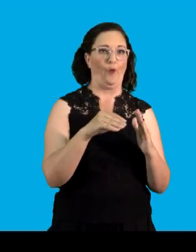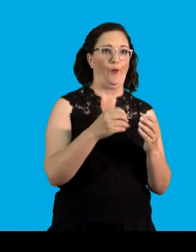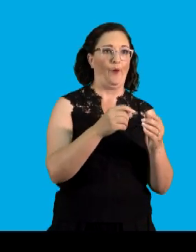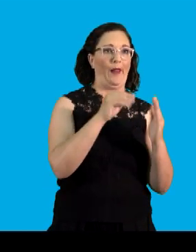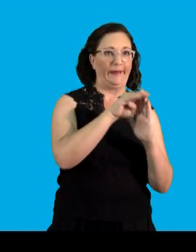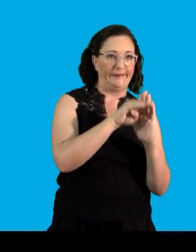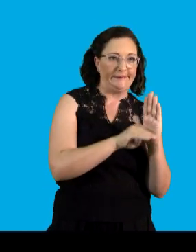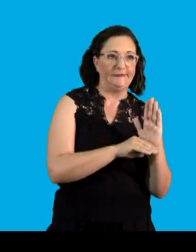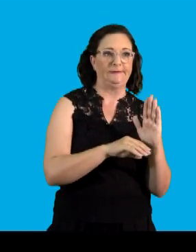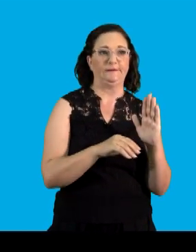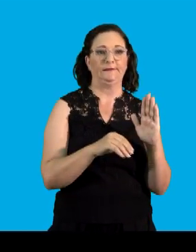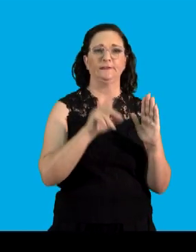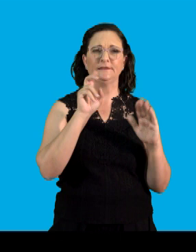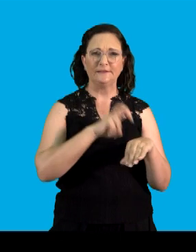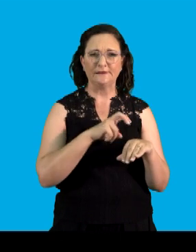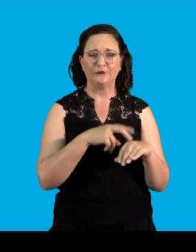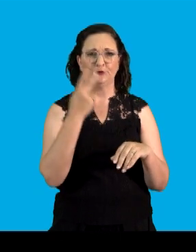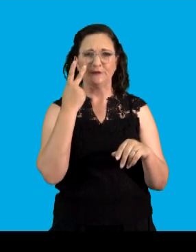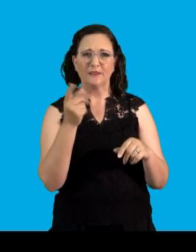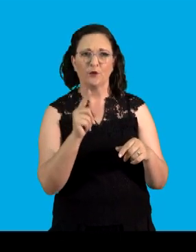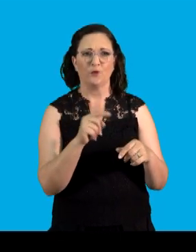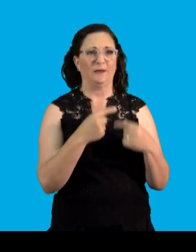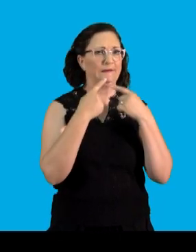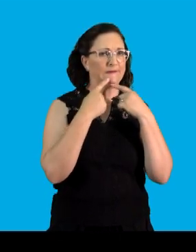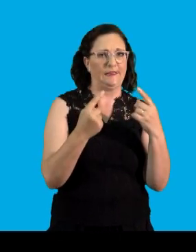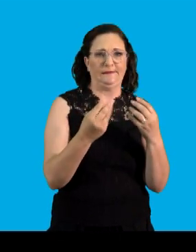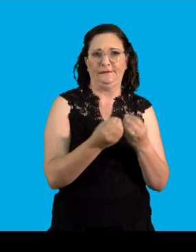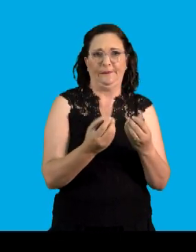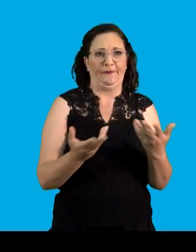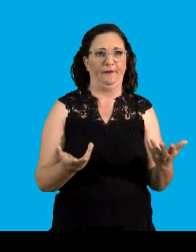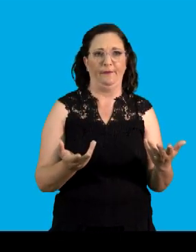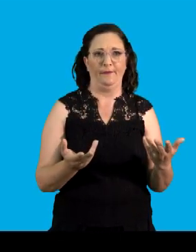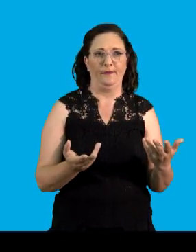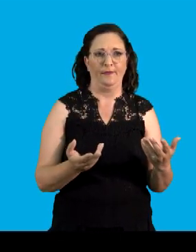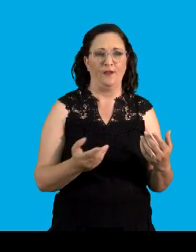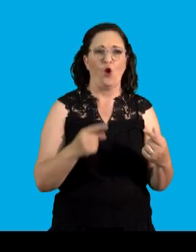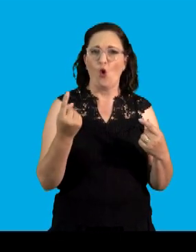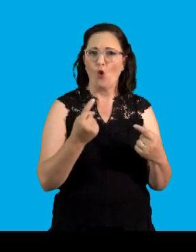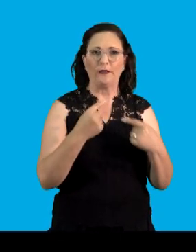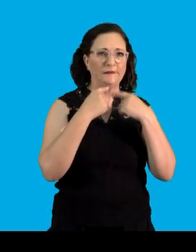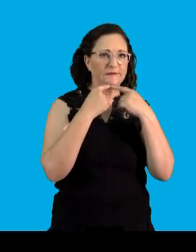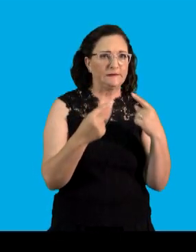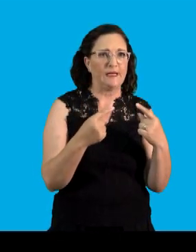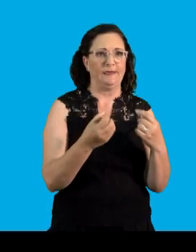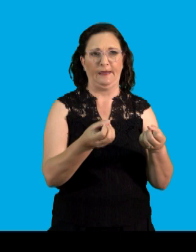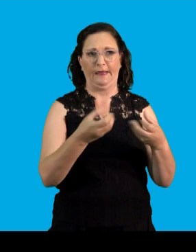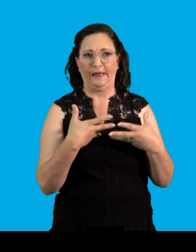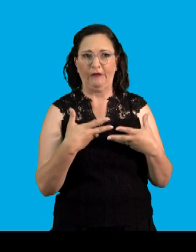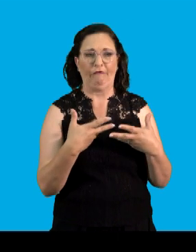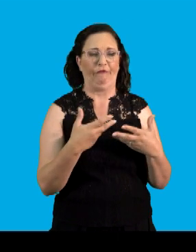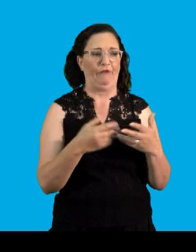they say name or give or list, you just have to state something. You are just stating, you are giving, you